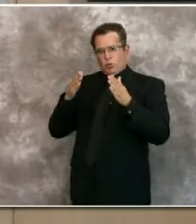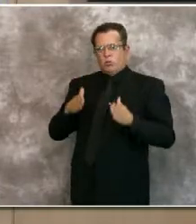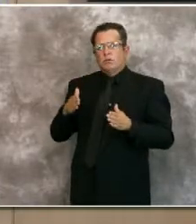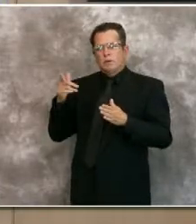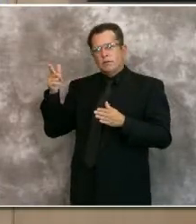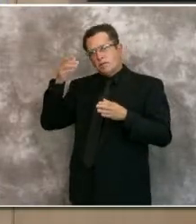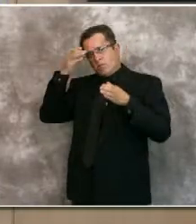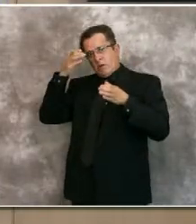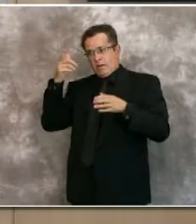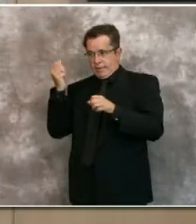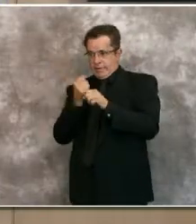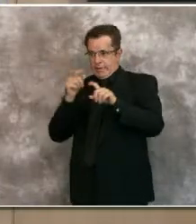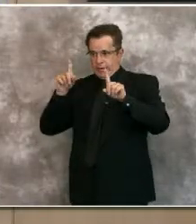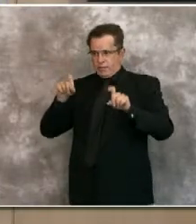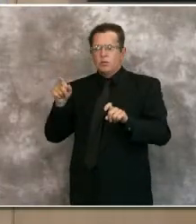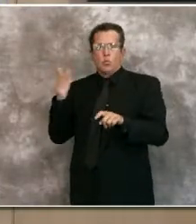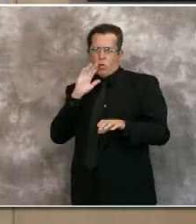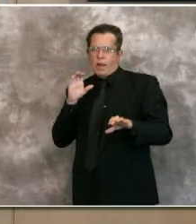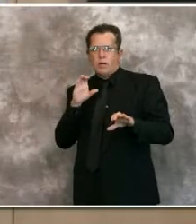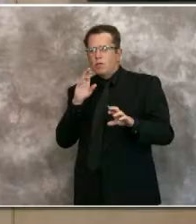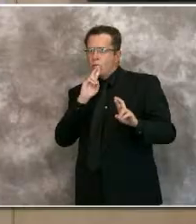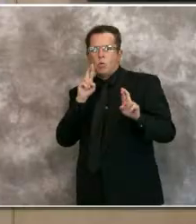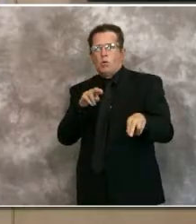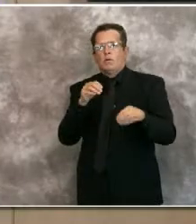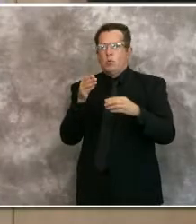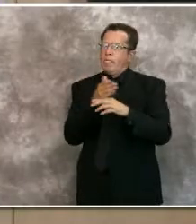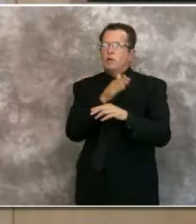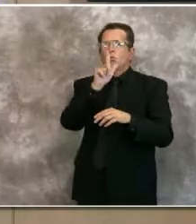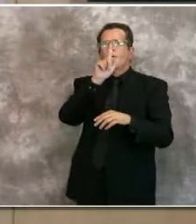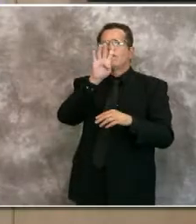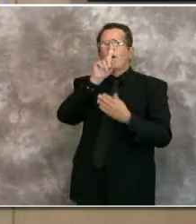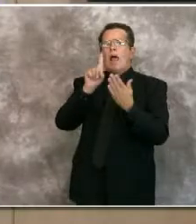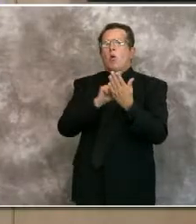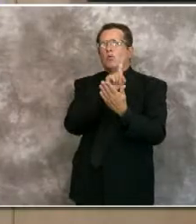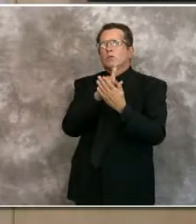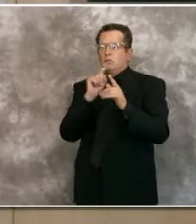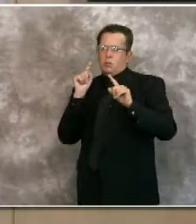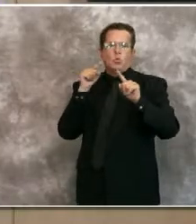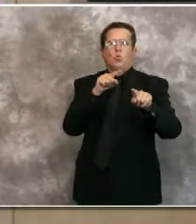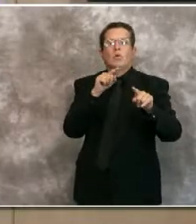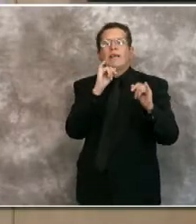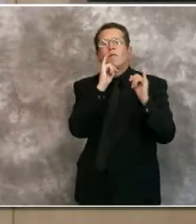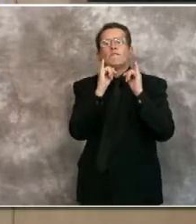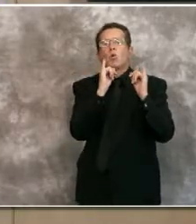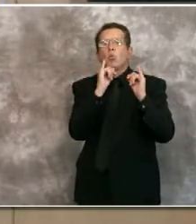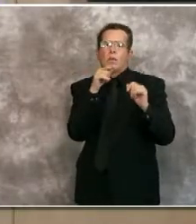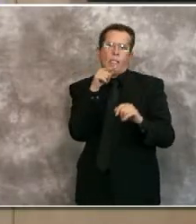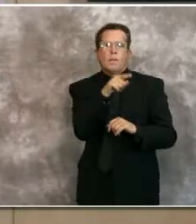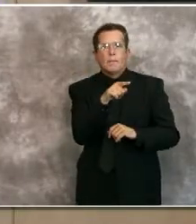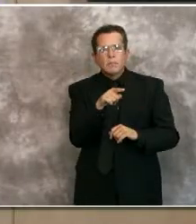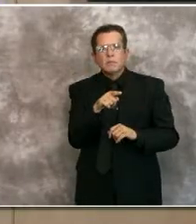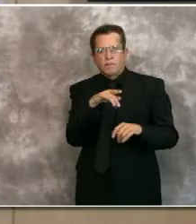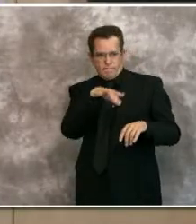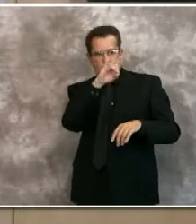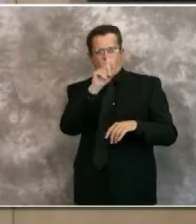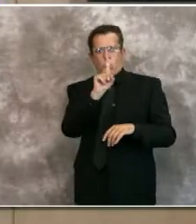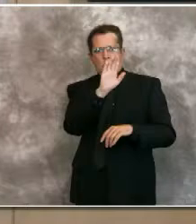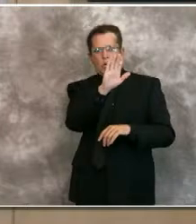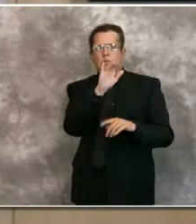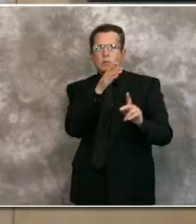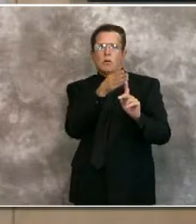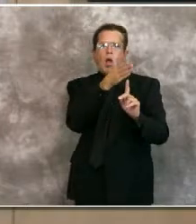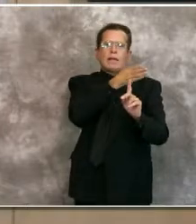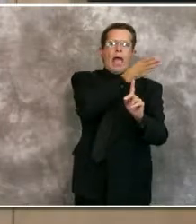act on it certainly within 24 hours to be able to initiate the interview and to establish this contact